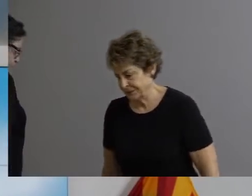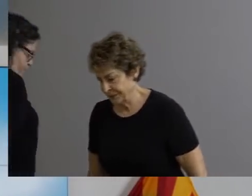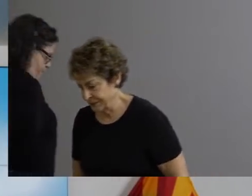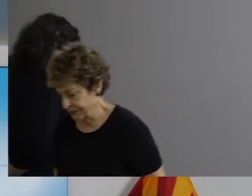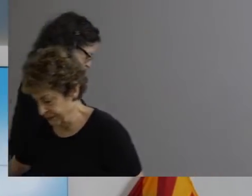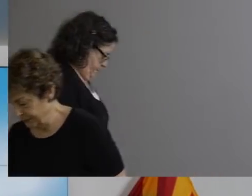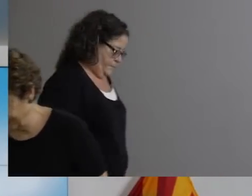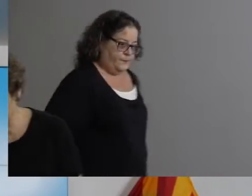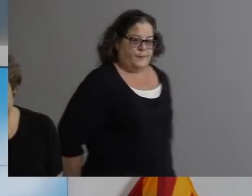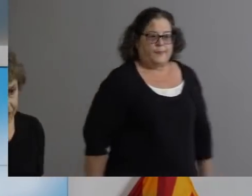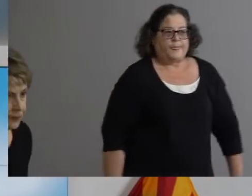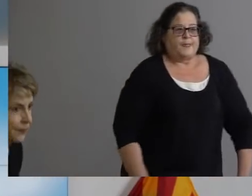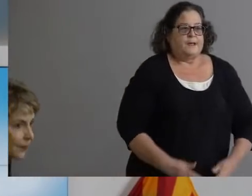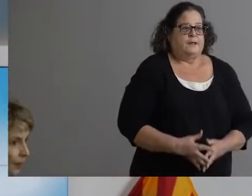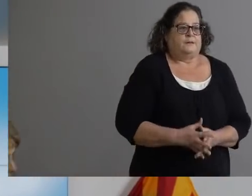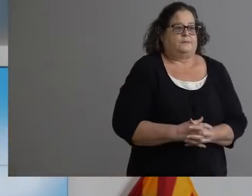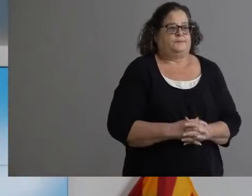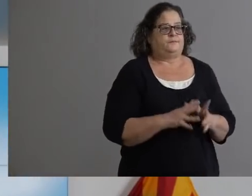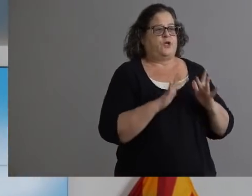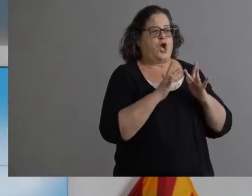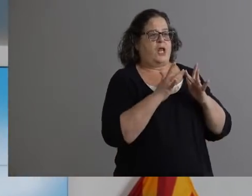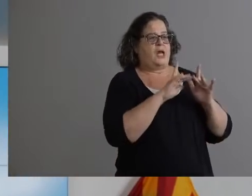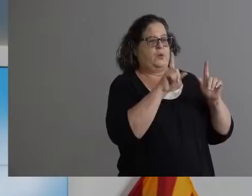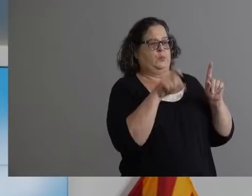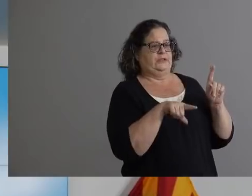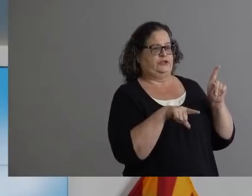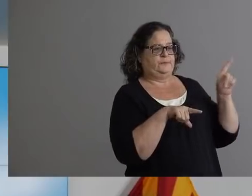EZPM in Tucson. Lorraine, go ahead.